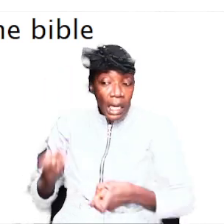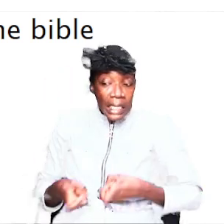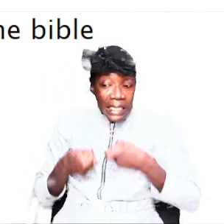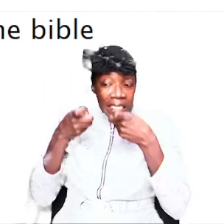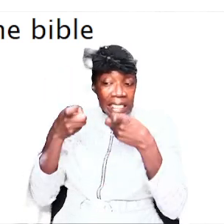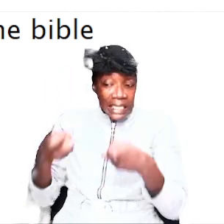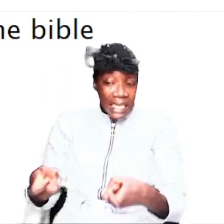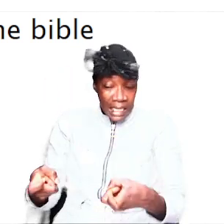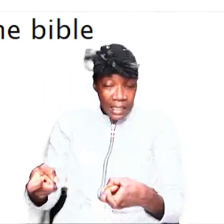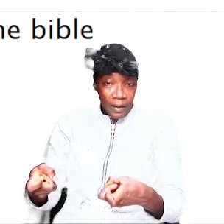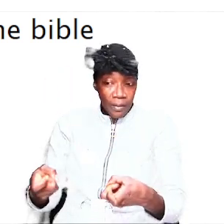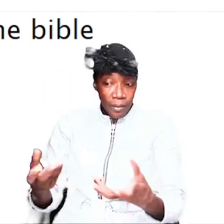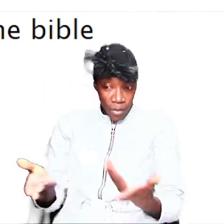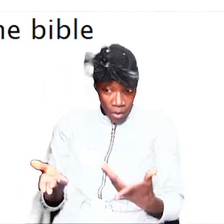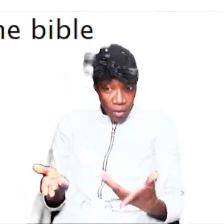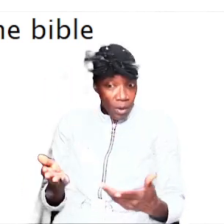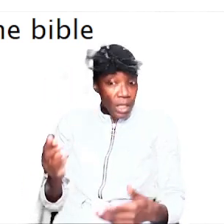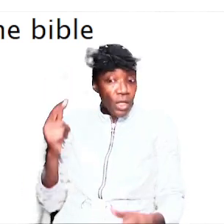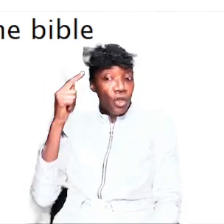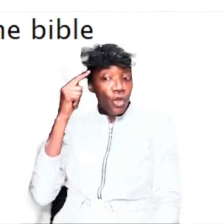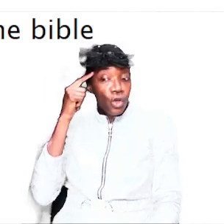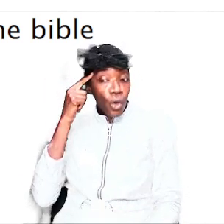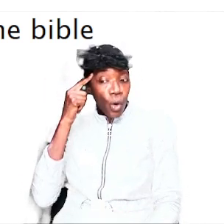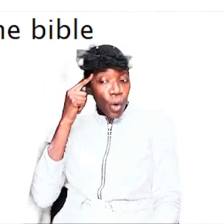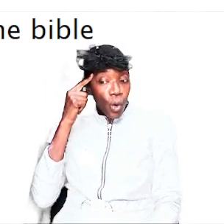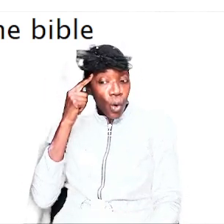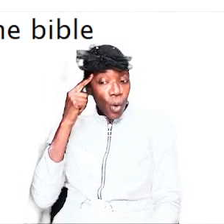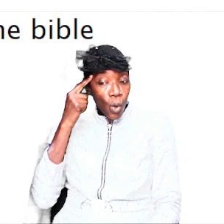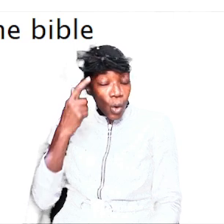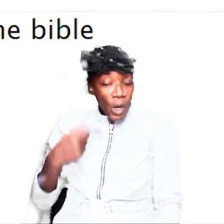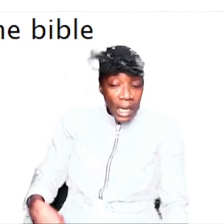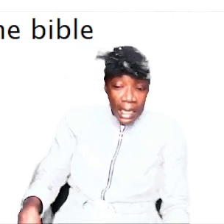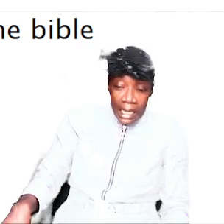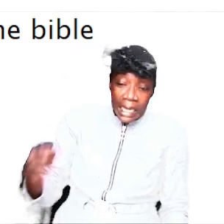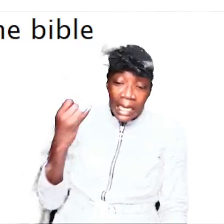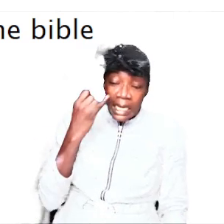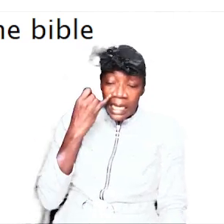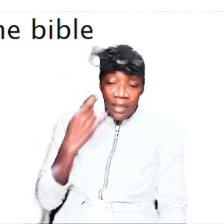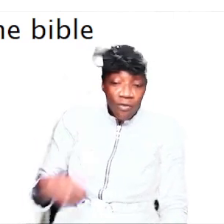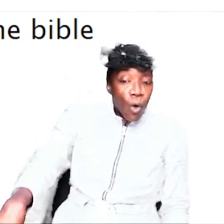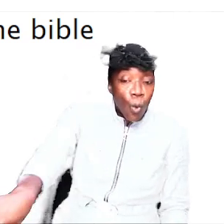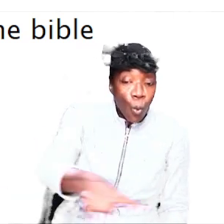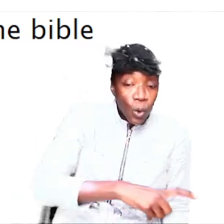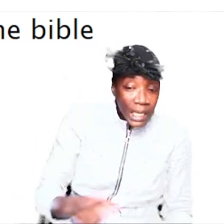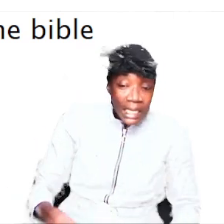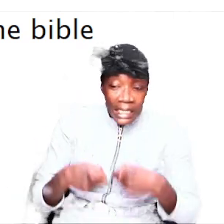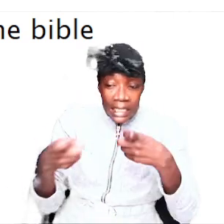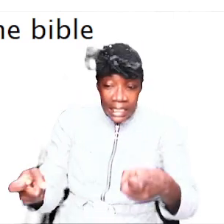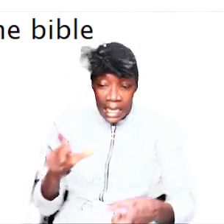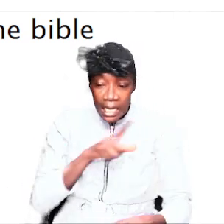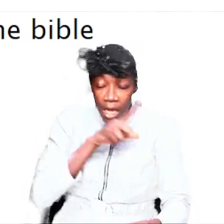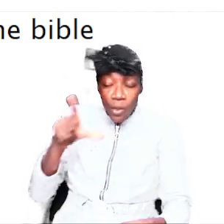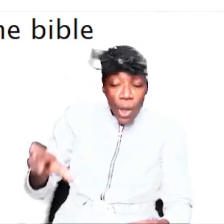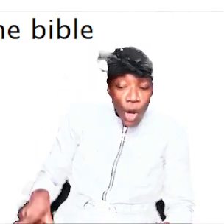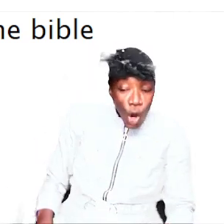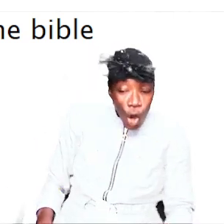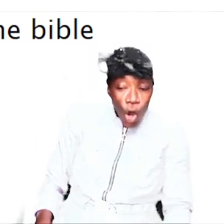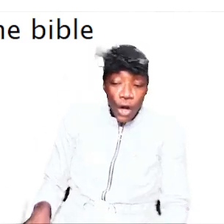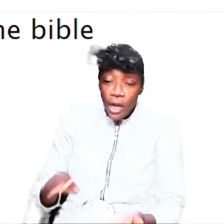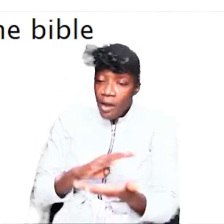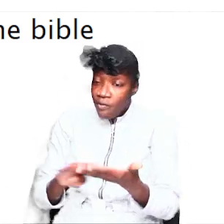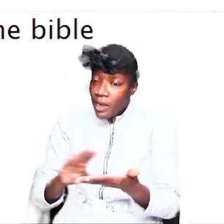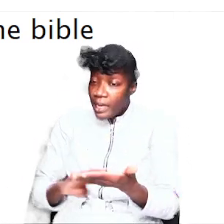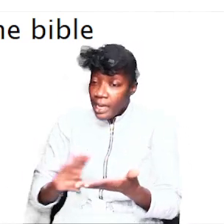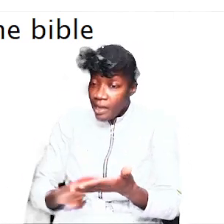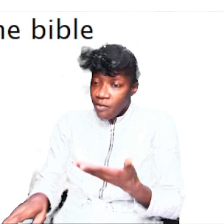know that if we sin, the Lord will forgive us. but also we'll be punished for those sins.